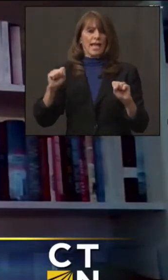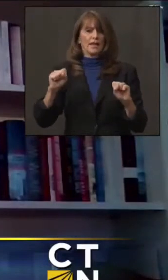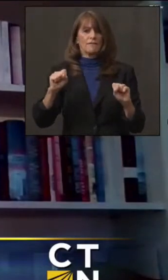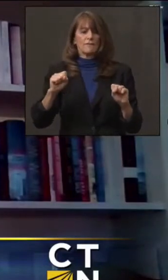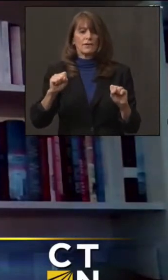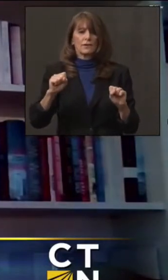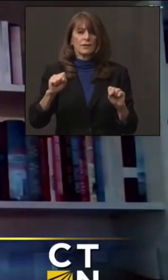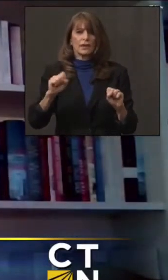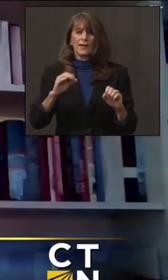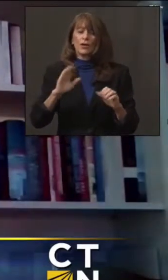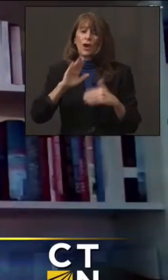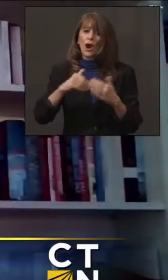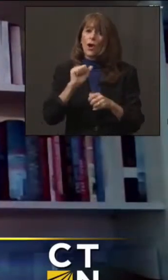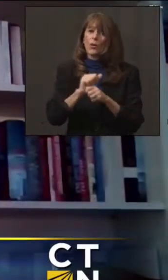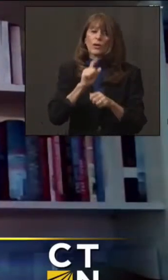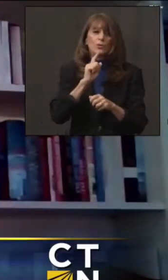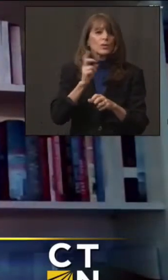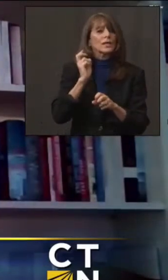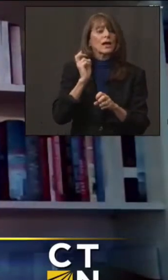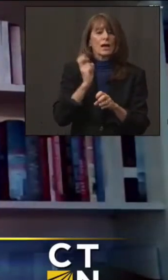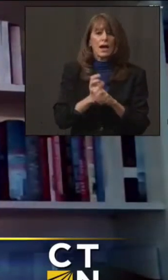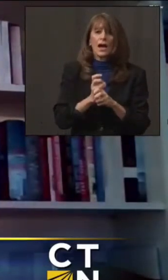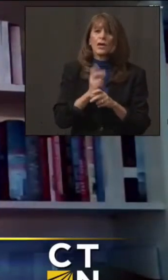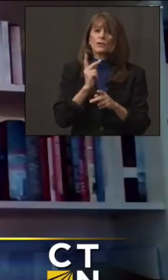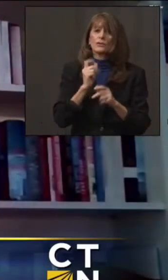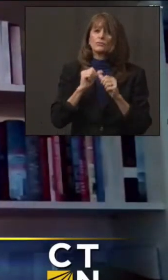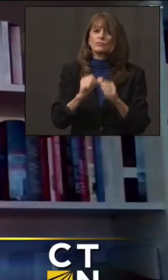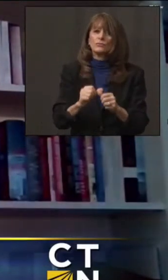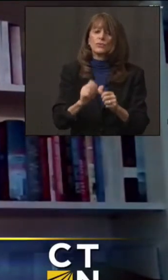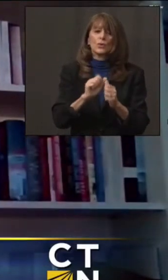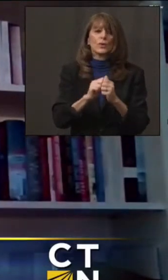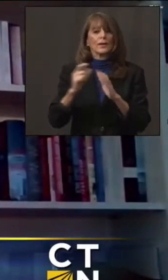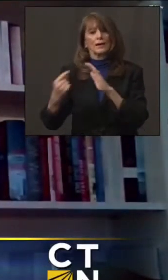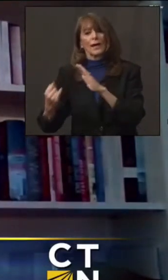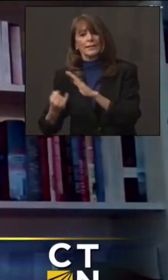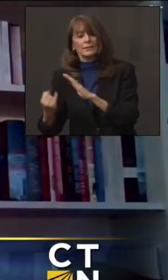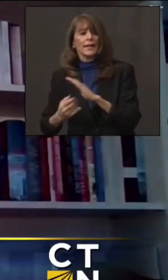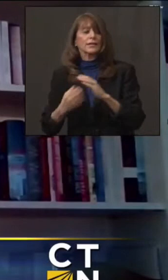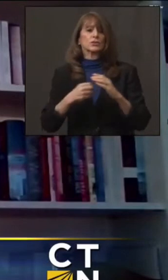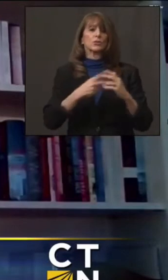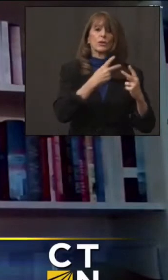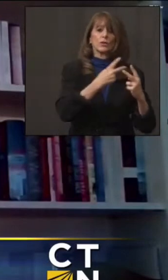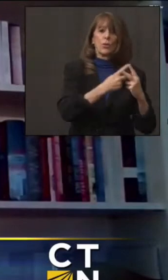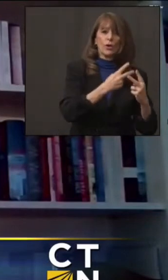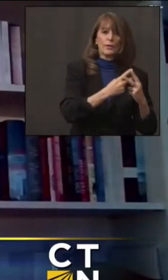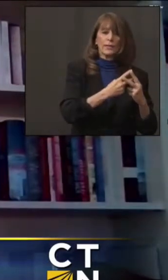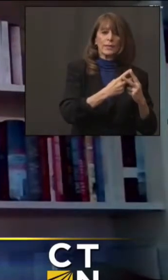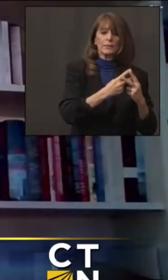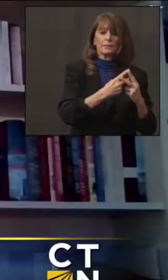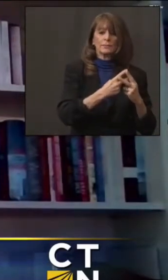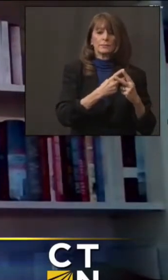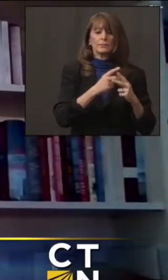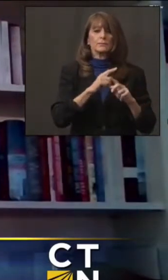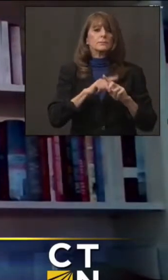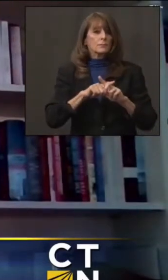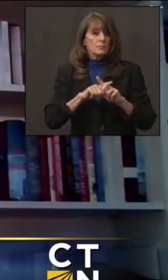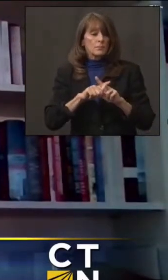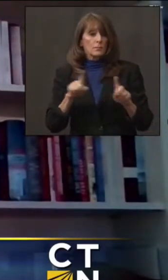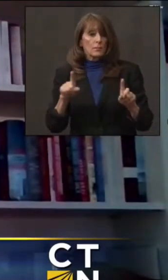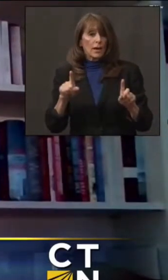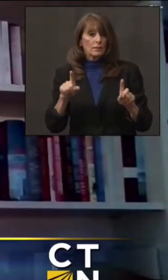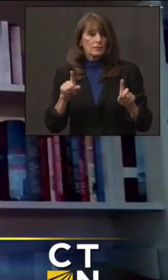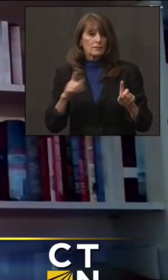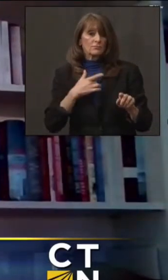work very hard with testing and quarantine and isolation. But we understand that, the nature